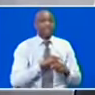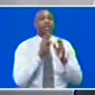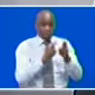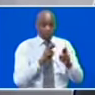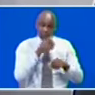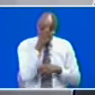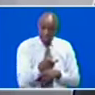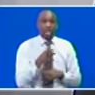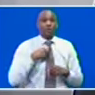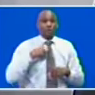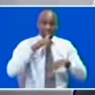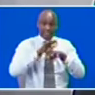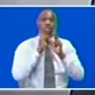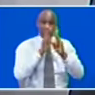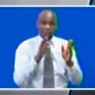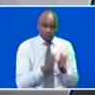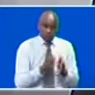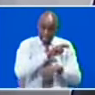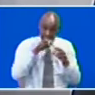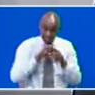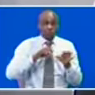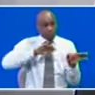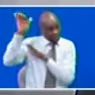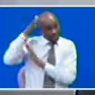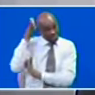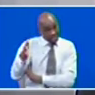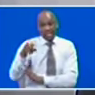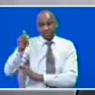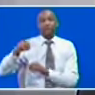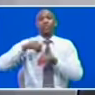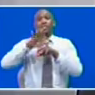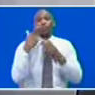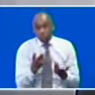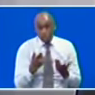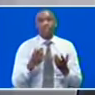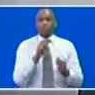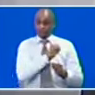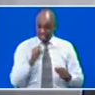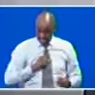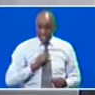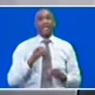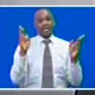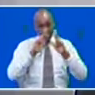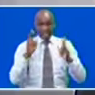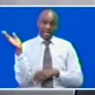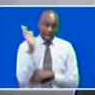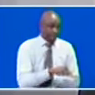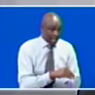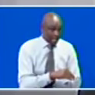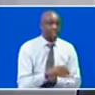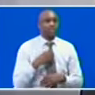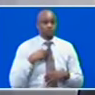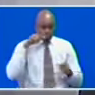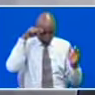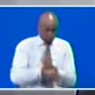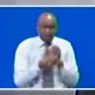will obviously send that report to the National Assembly. We will also send that report to the Senate, and we'll be ready to come back and delve into